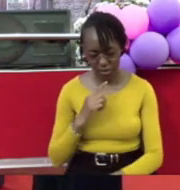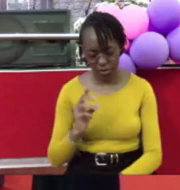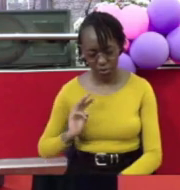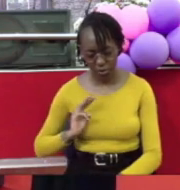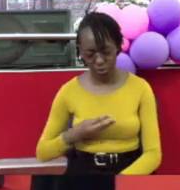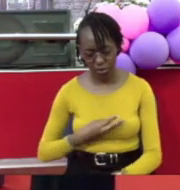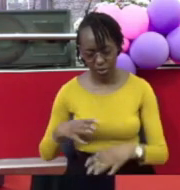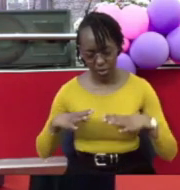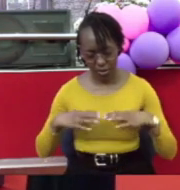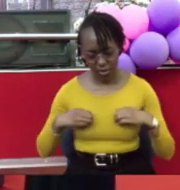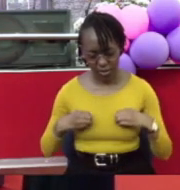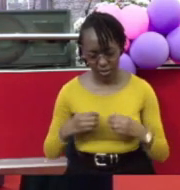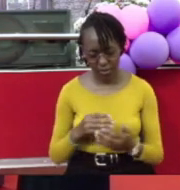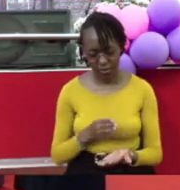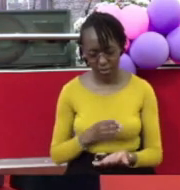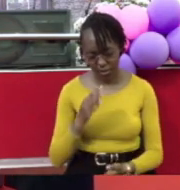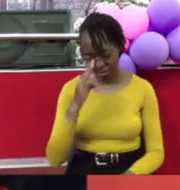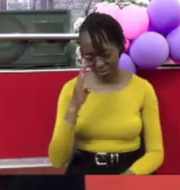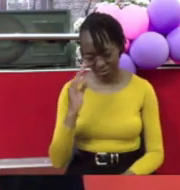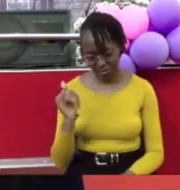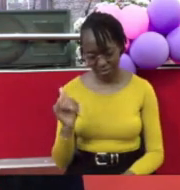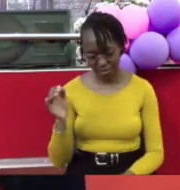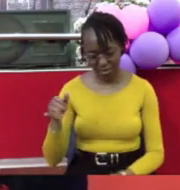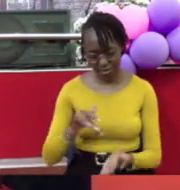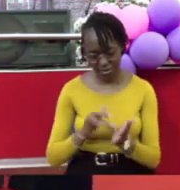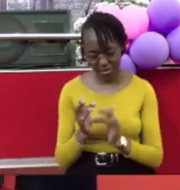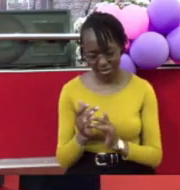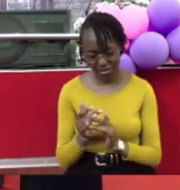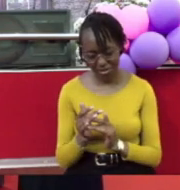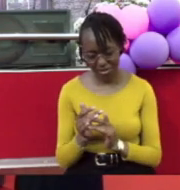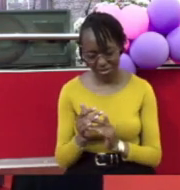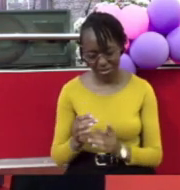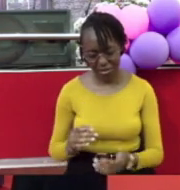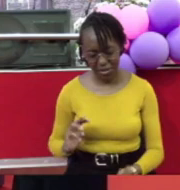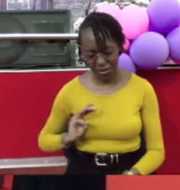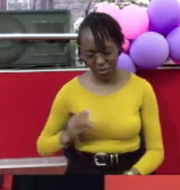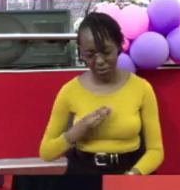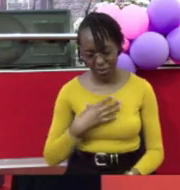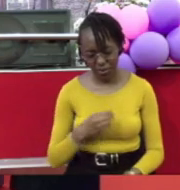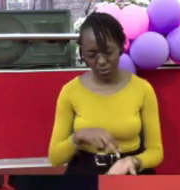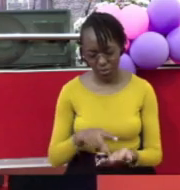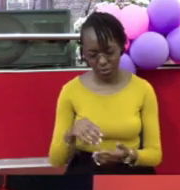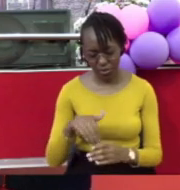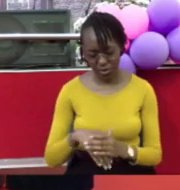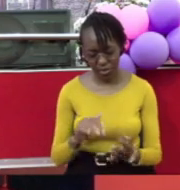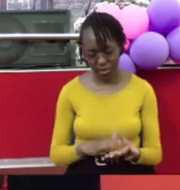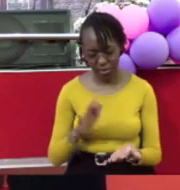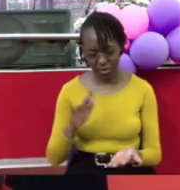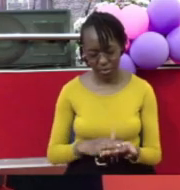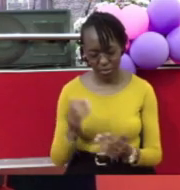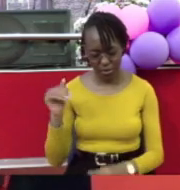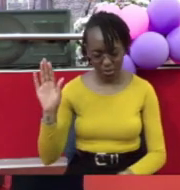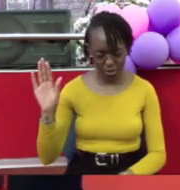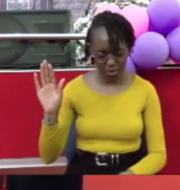alikataliwa Yesu ili tukaweze kupendeka. Oh Father God, may we walk in your glory. Eh Baba Mungu tutembee katika utukufu wako. Because